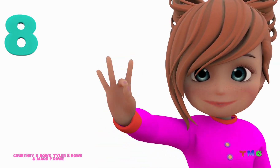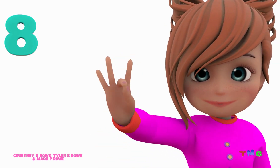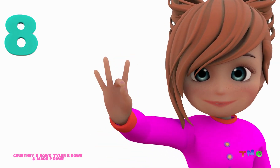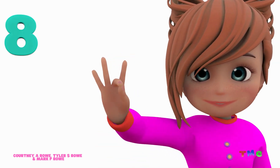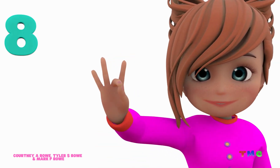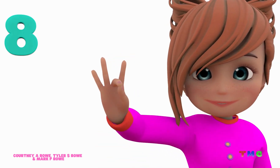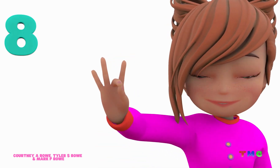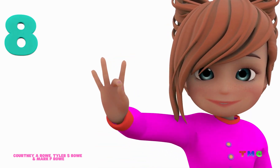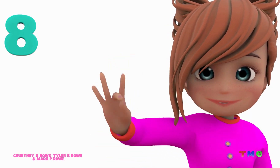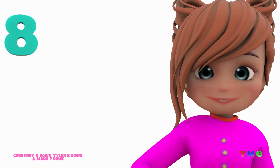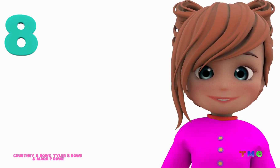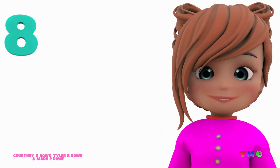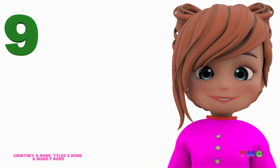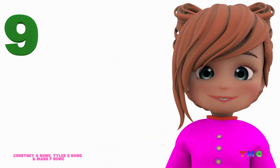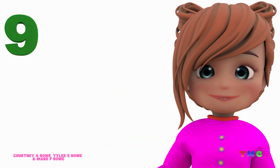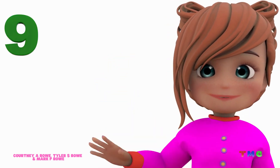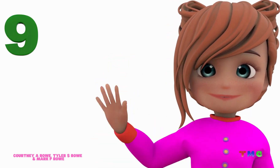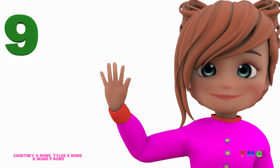8,